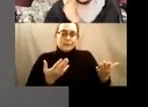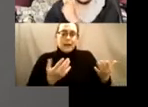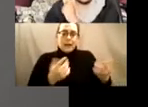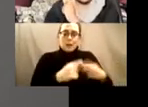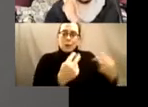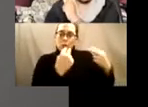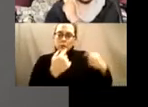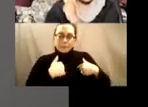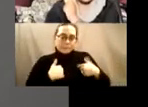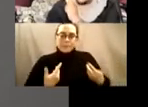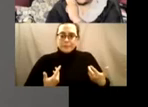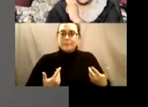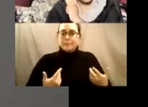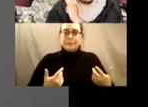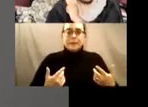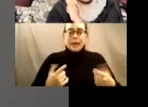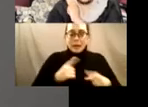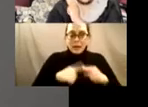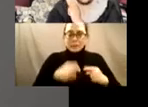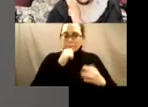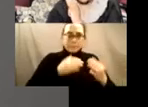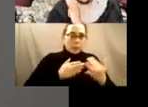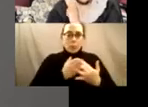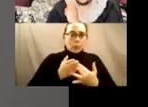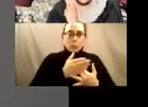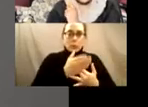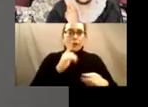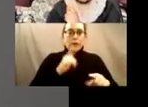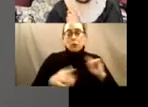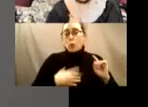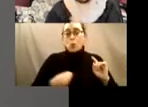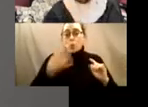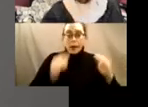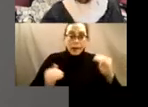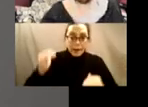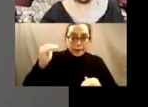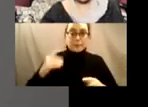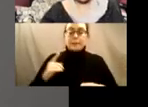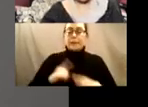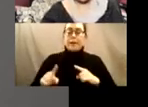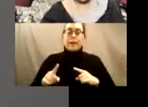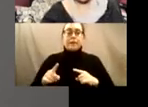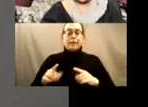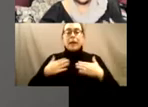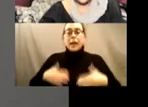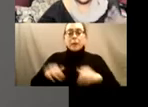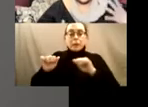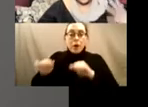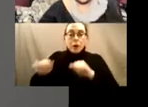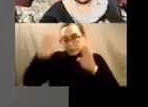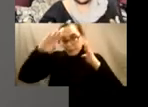have to navigate, which is very built on white supremacy, very much built around ableism and